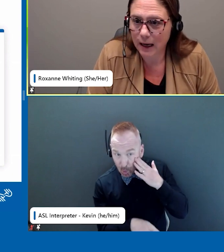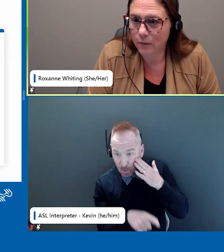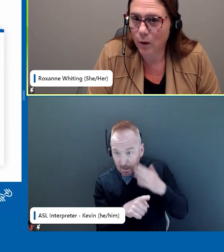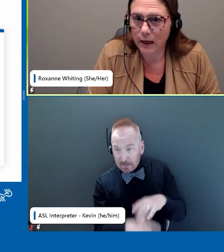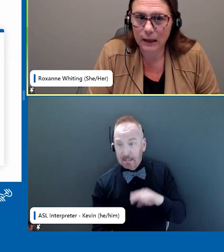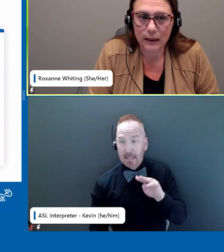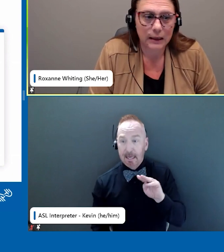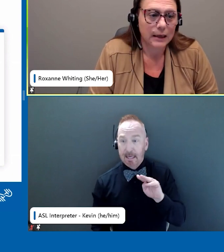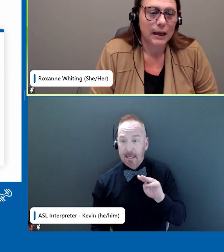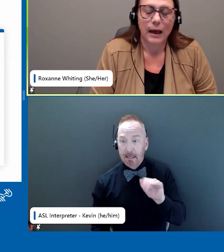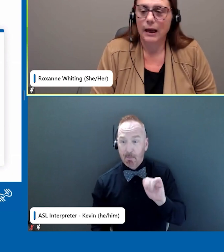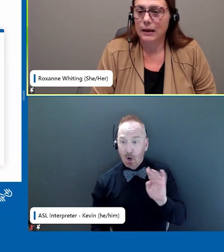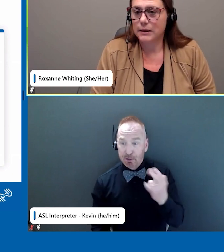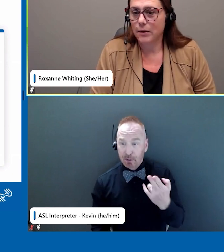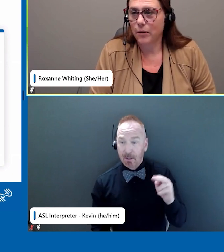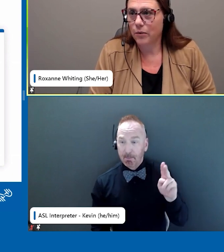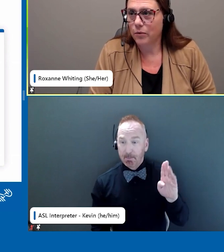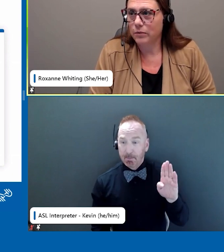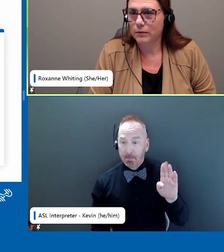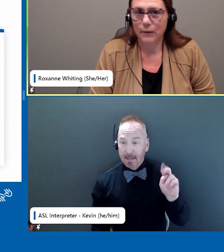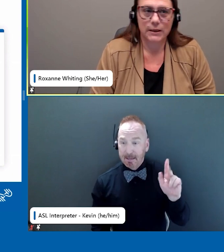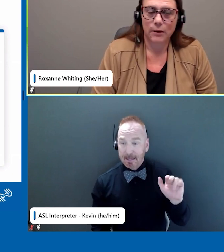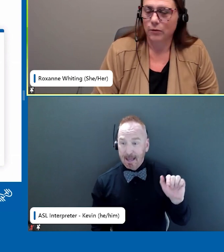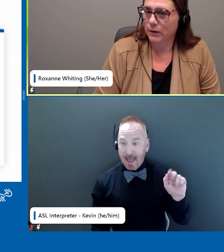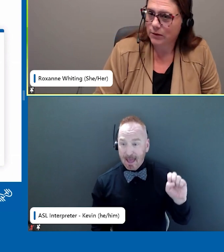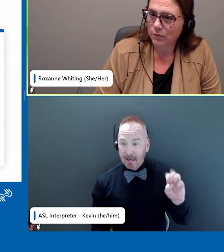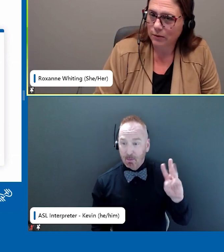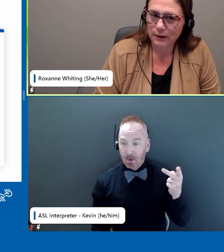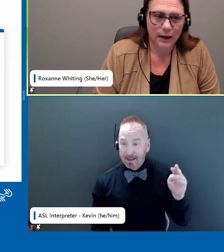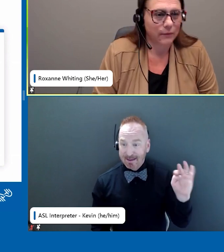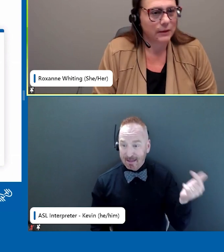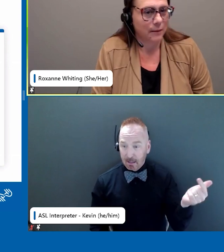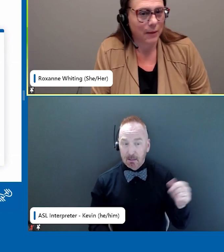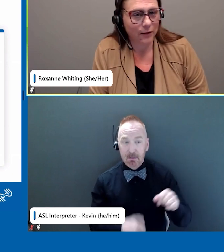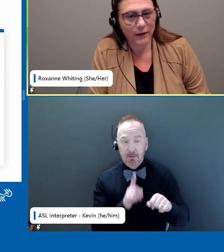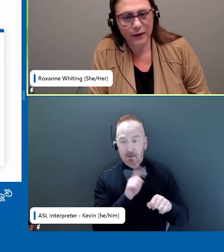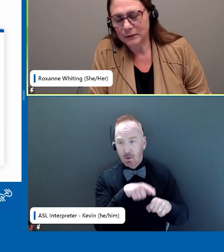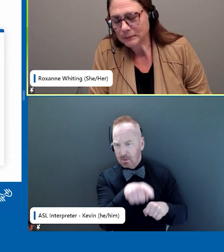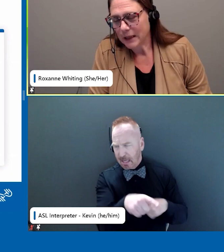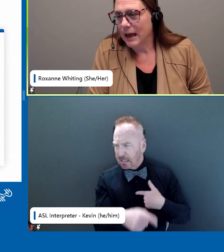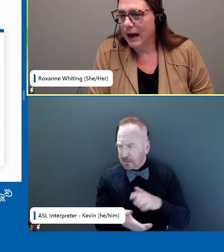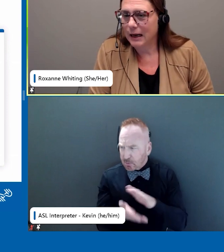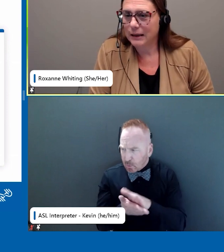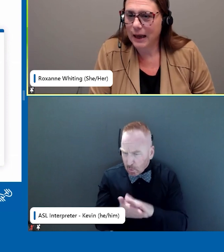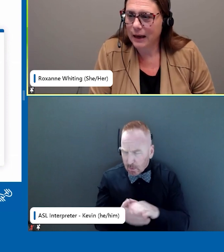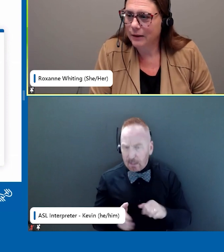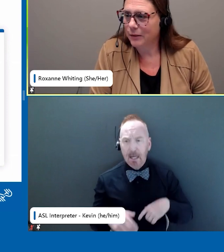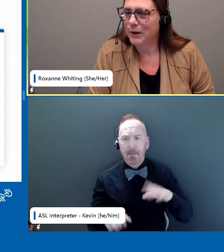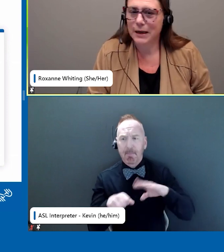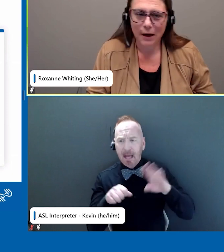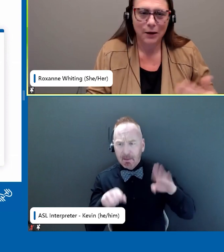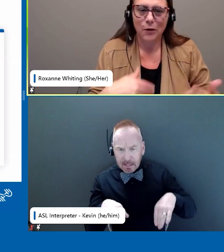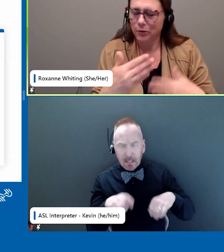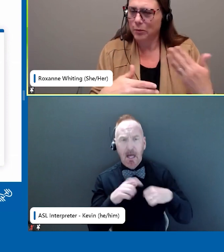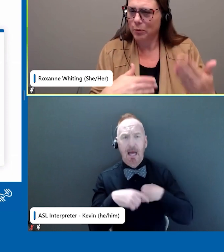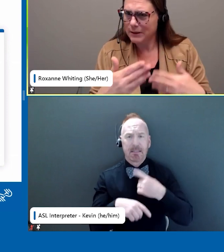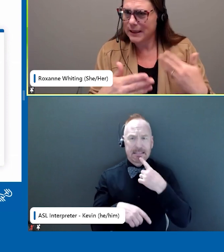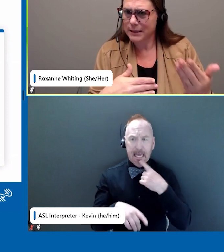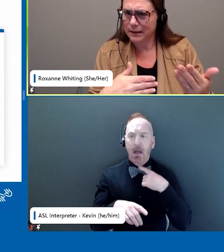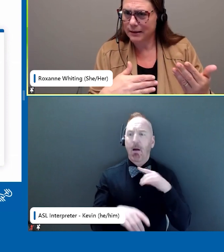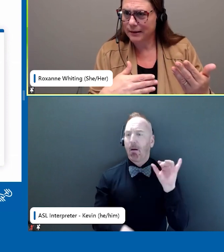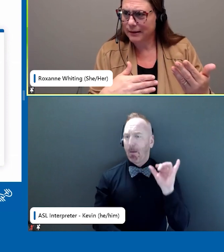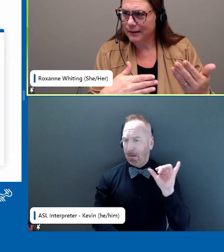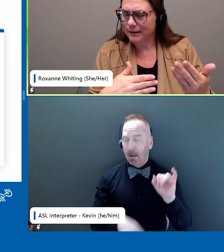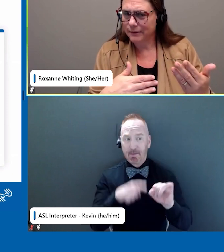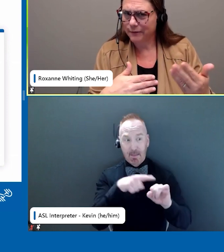or Betty Ann Whiting? And so they would say, well, what school? And I would say Belleville. And then we'd kind of go through the